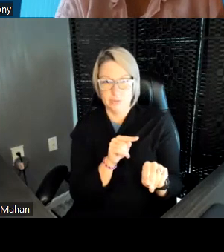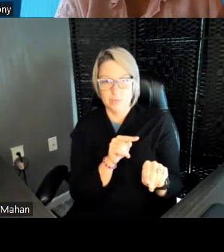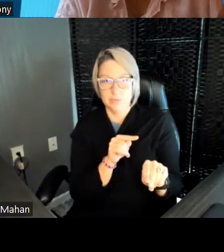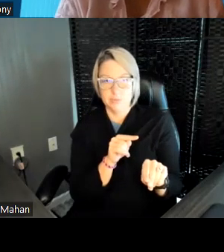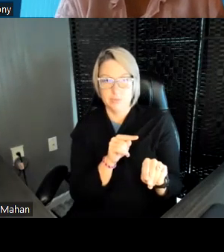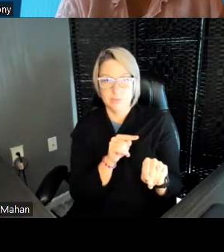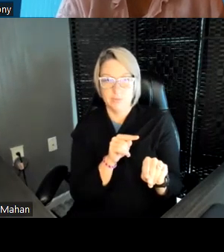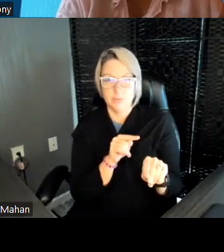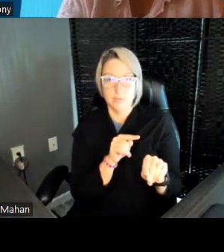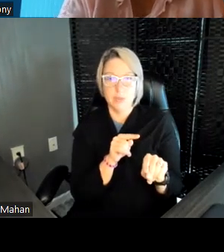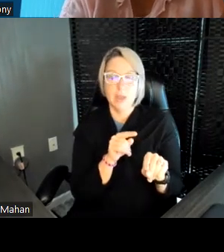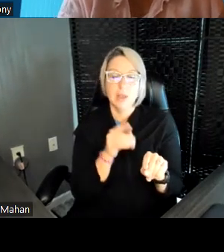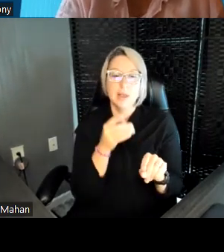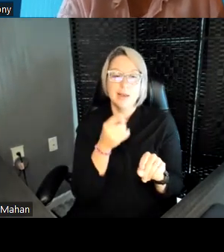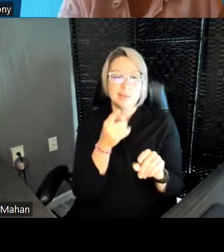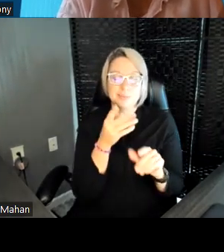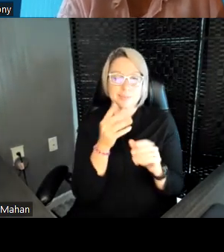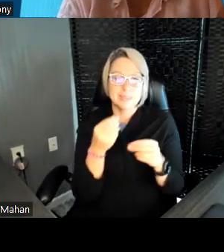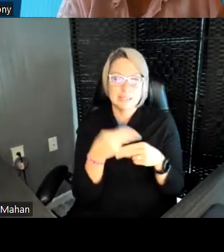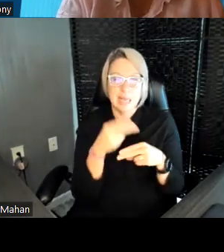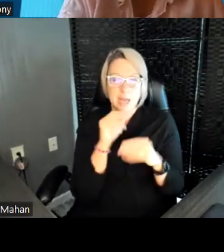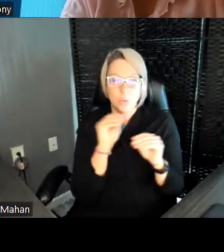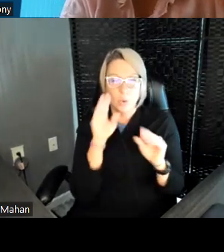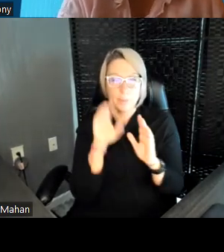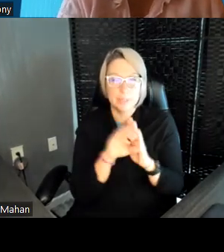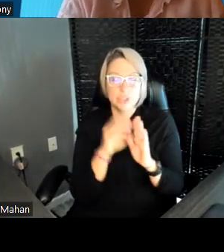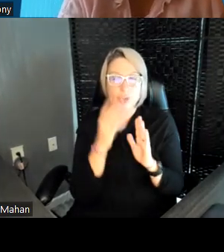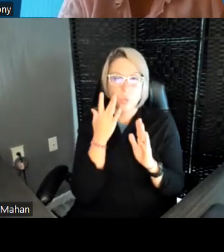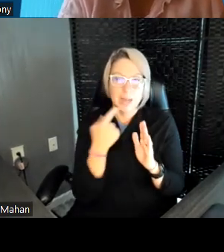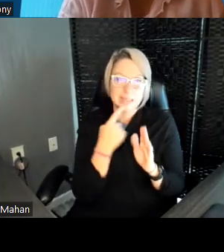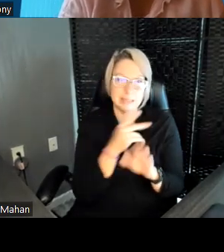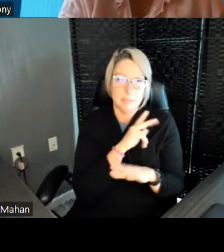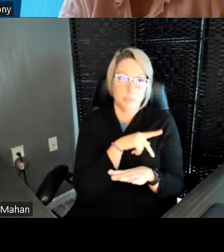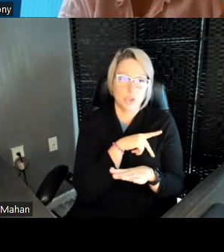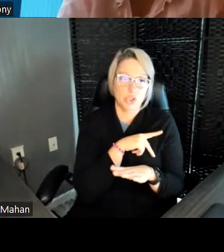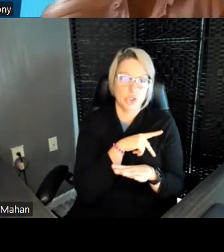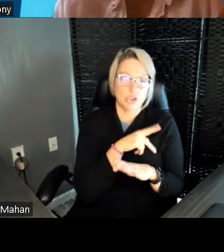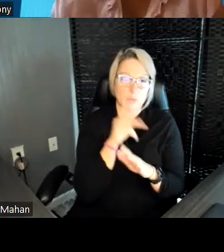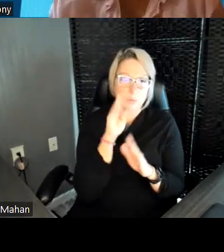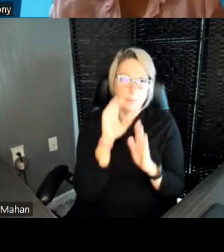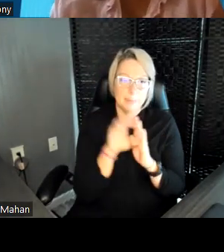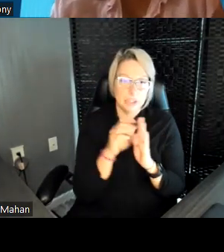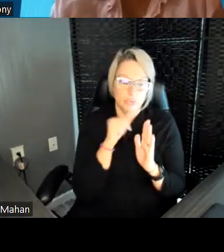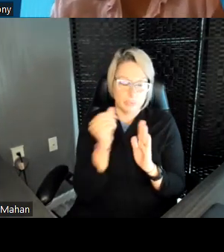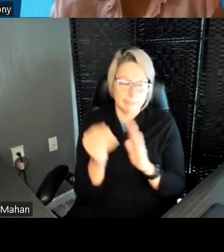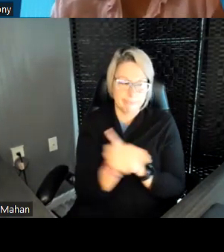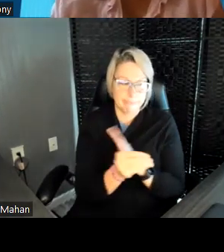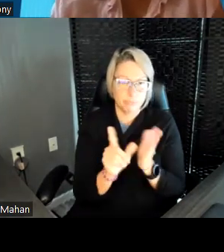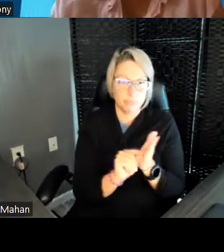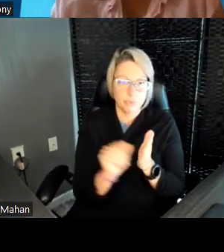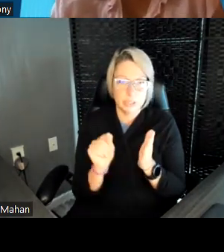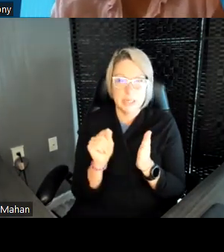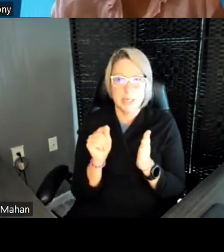have the pictures on these slides because remember yesterday I said if it's a personal picture, I don't put it in, and then I have to worry